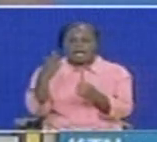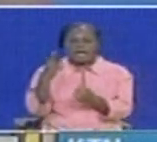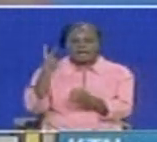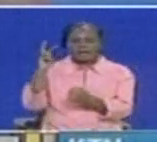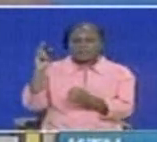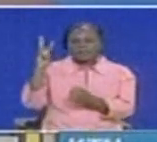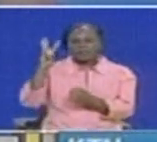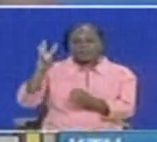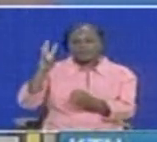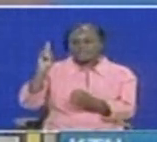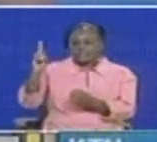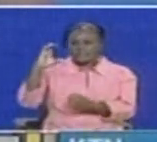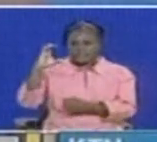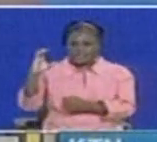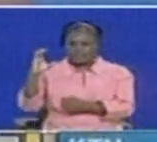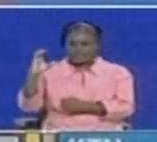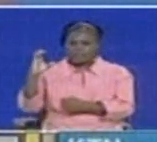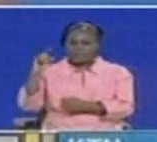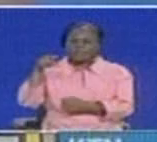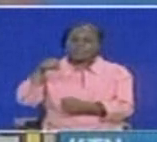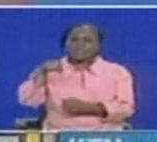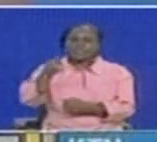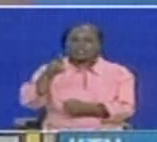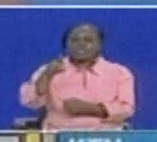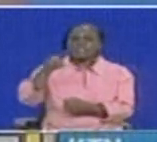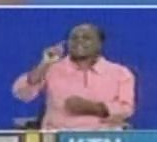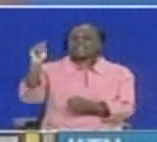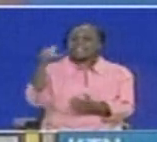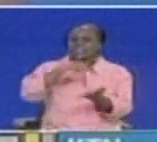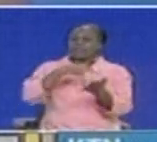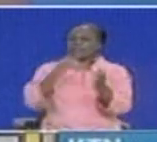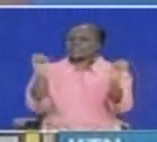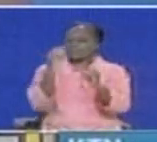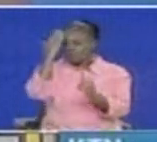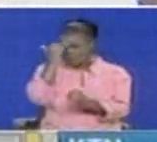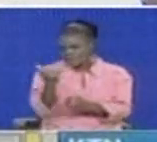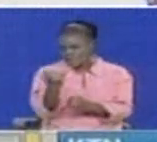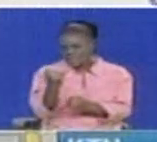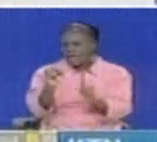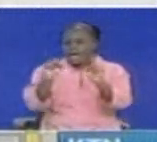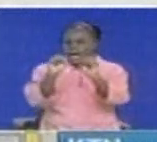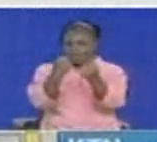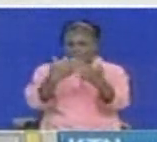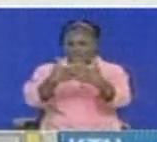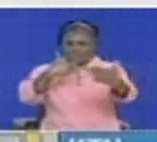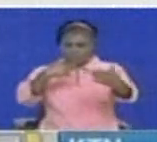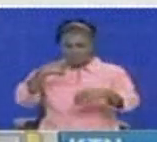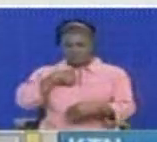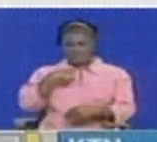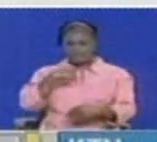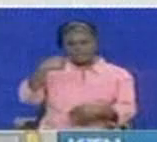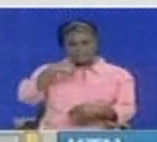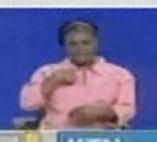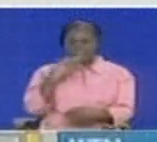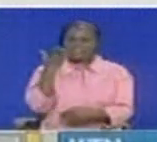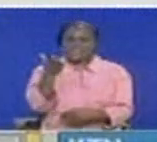June and July. Yeah. Why have you gotten Kenya involved in that? This happened before me, but I was at the